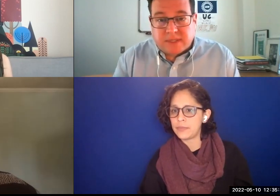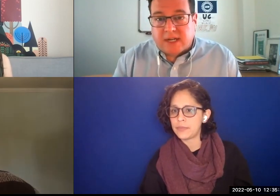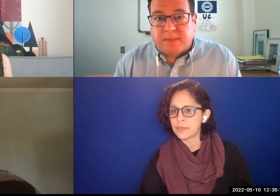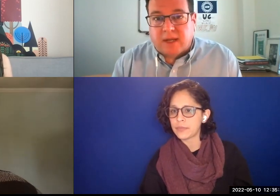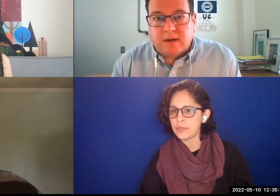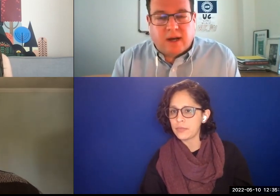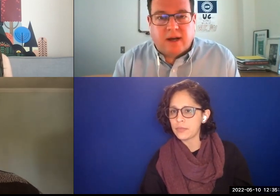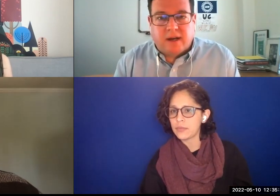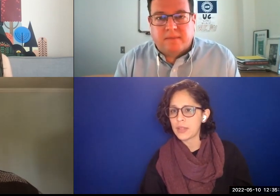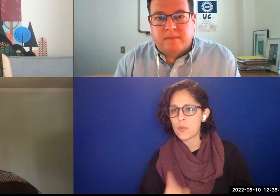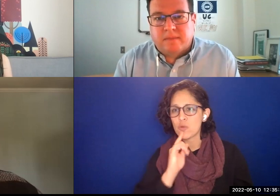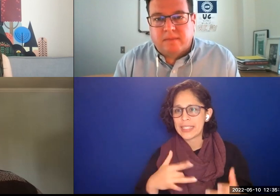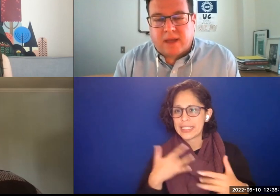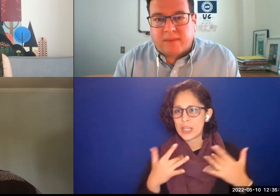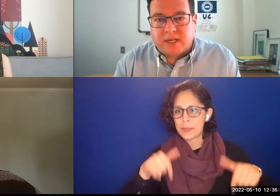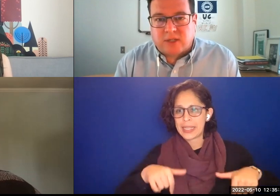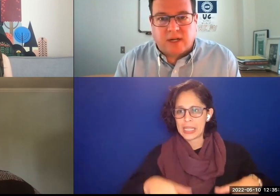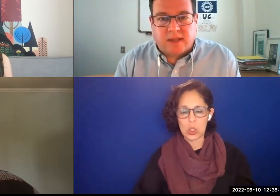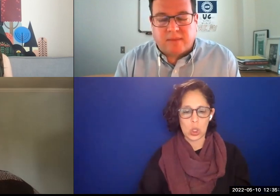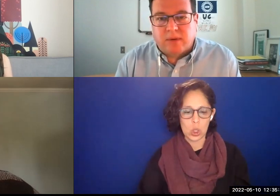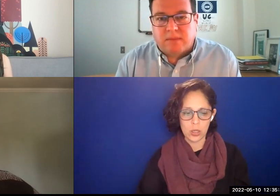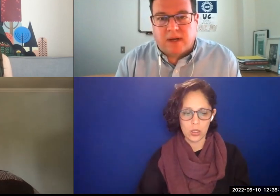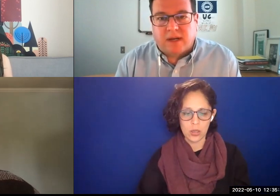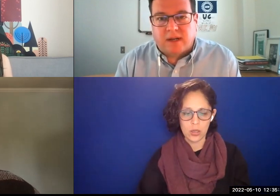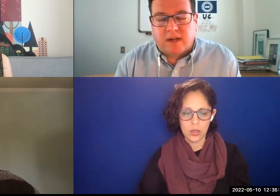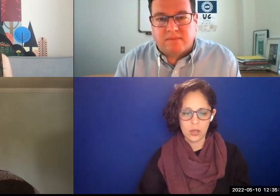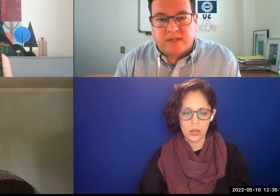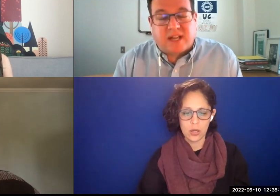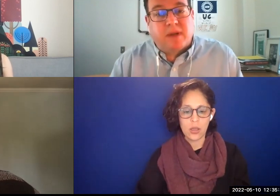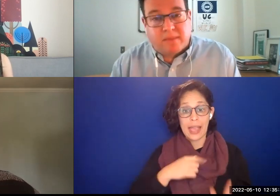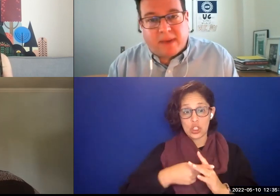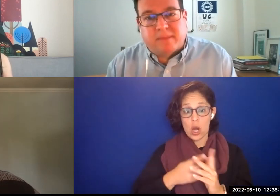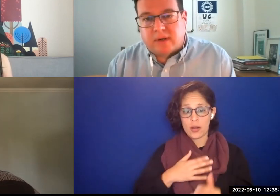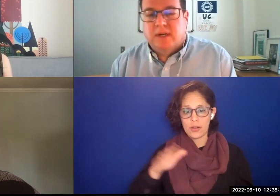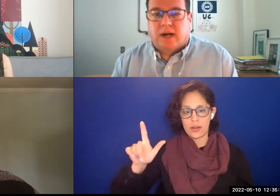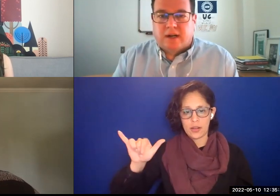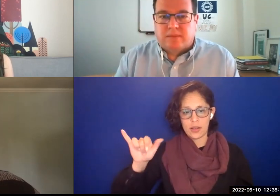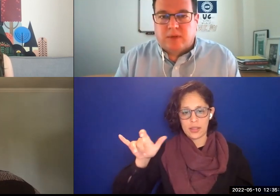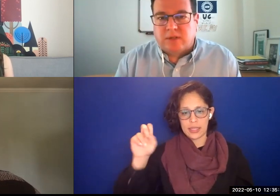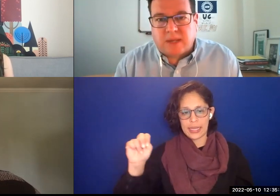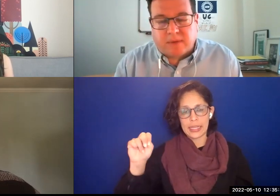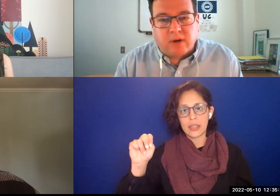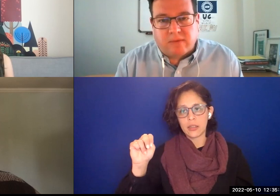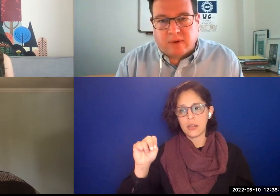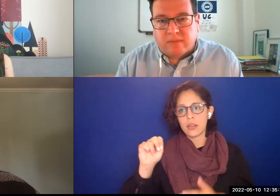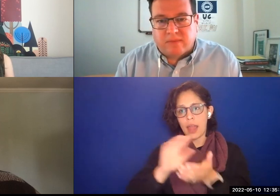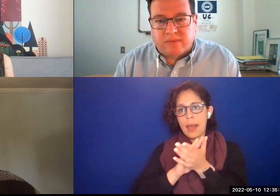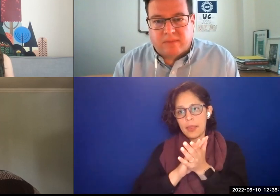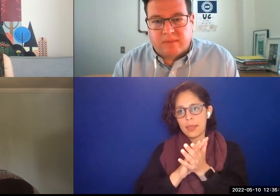I'm super excited to be here. I got my start in the labor movement, aside from being a member, just up the